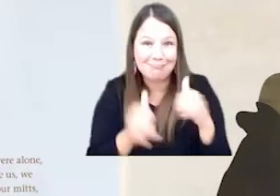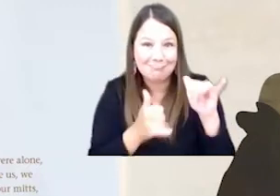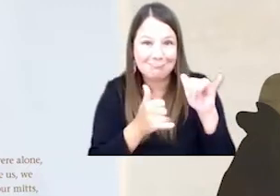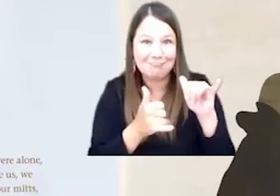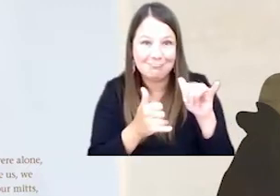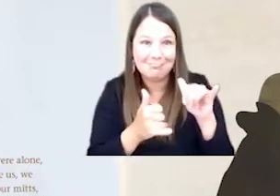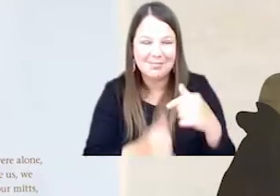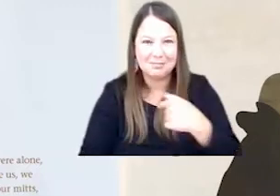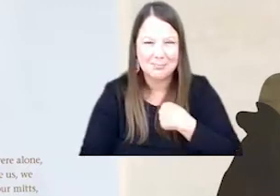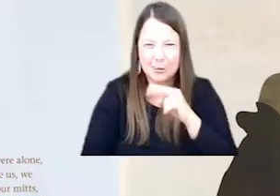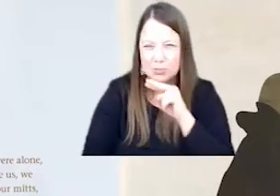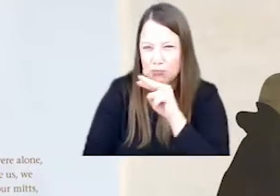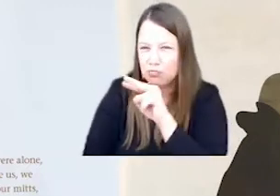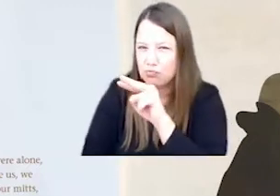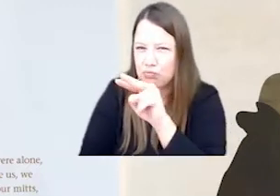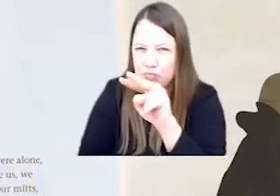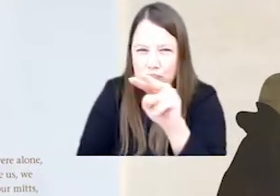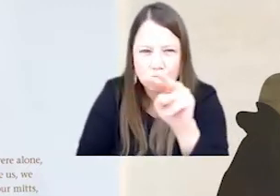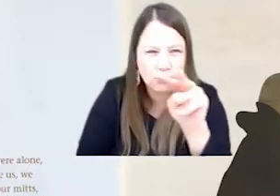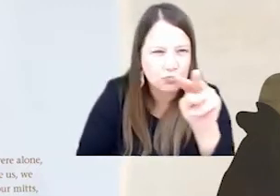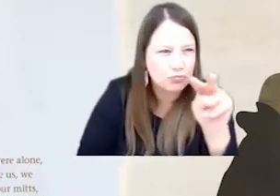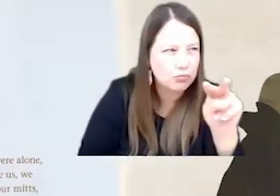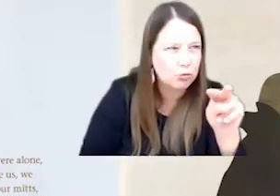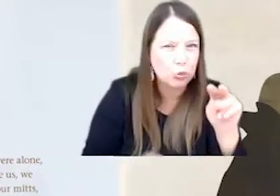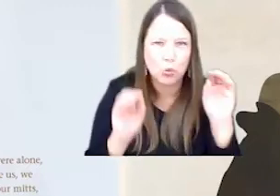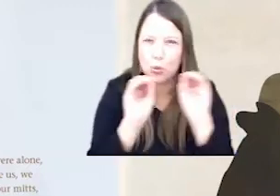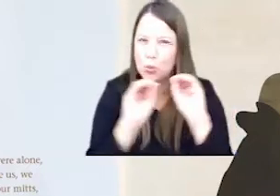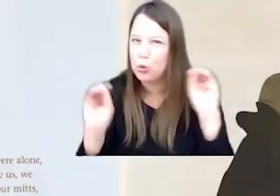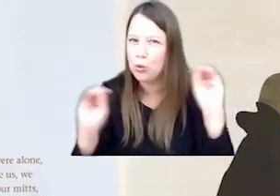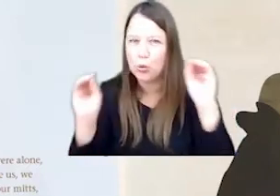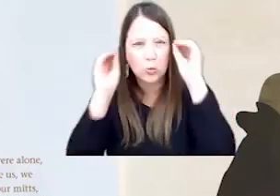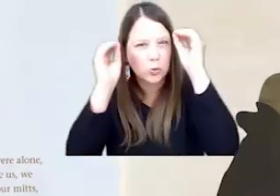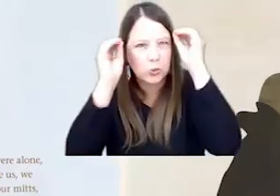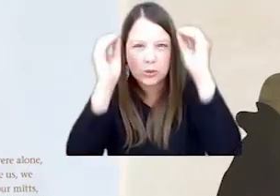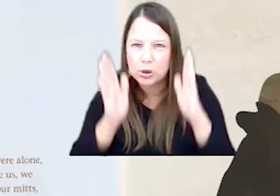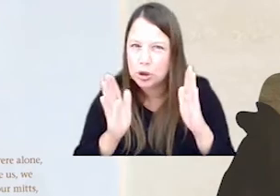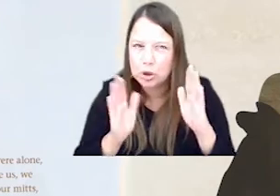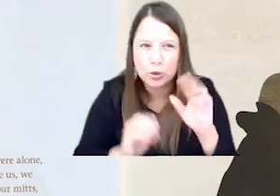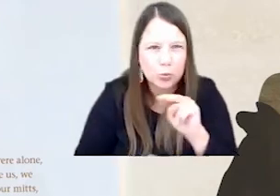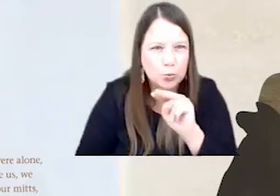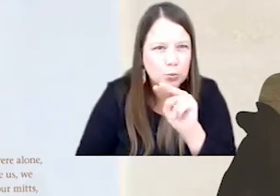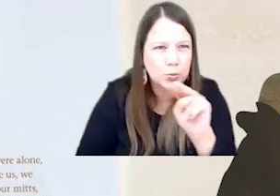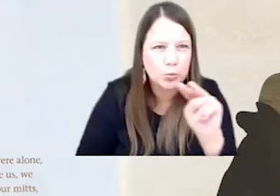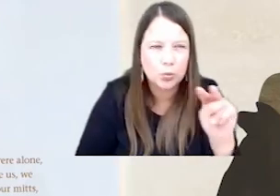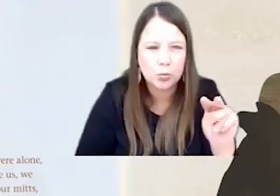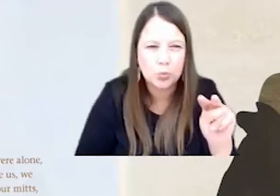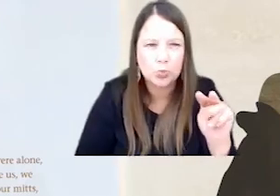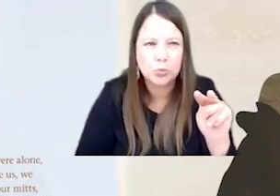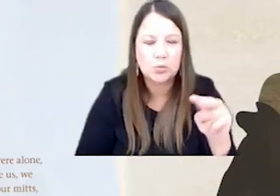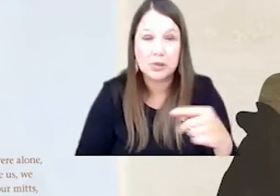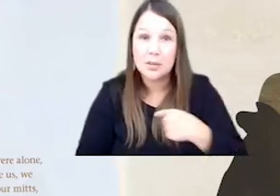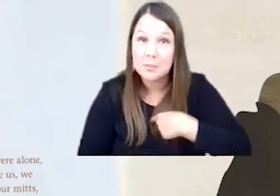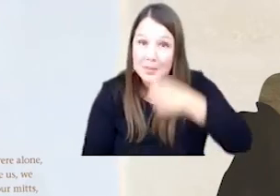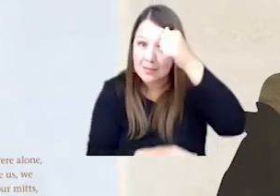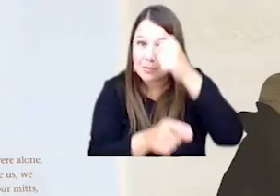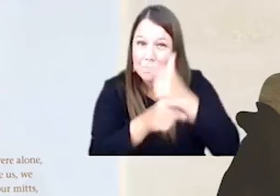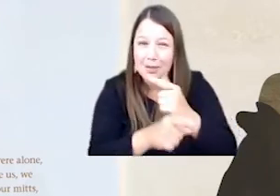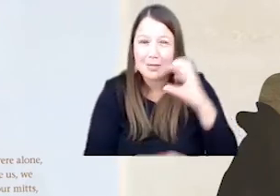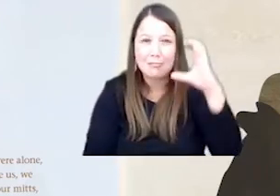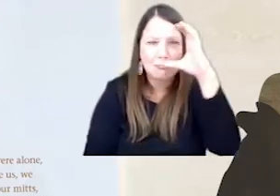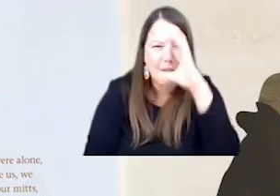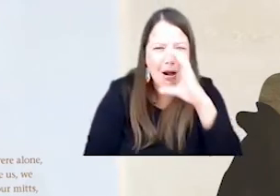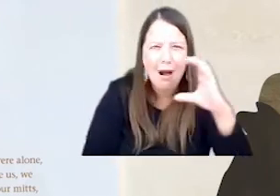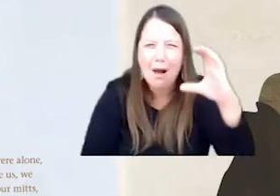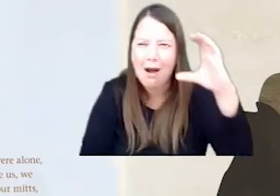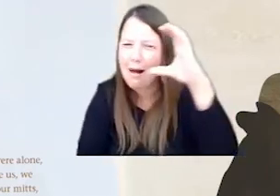But sometimes in the winter, when we were alone and we were sure that nobody could